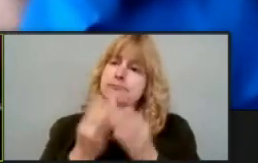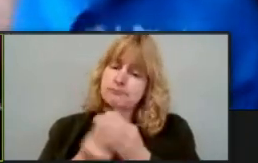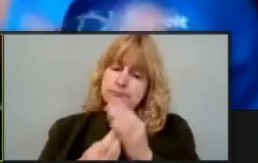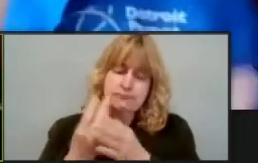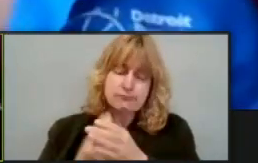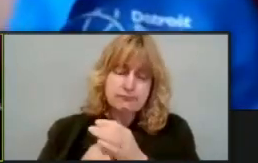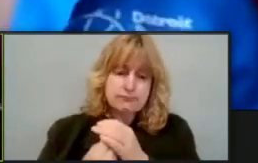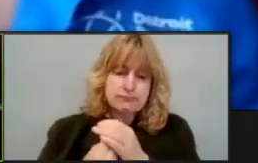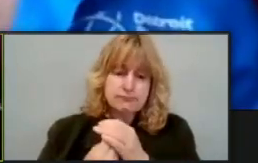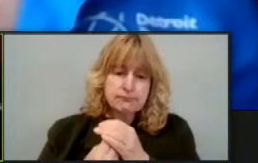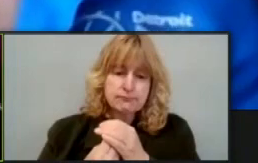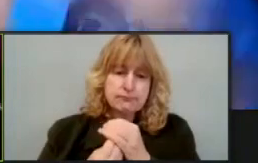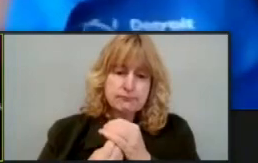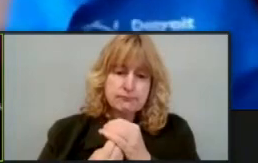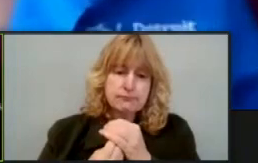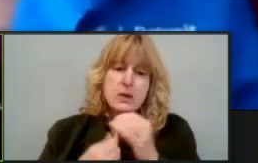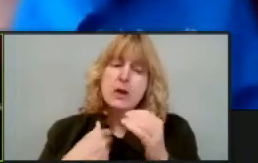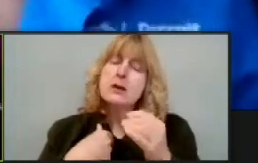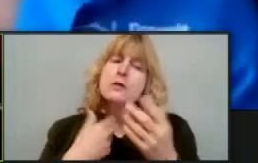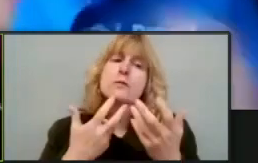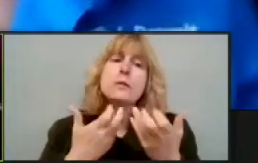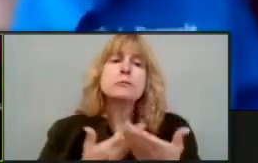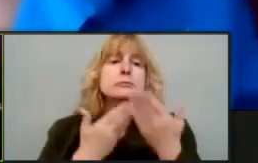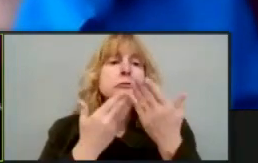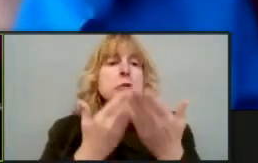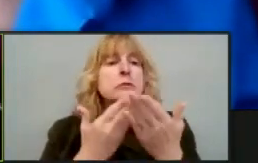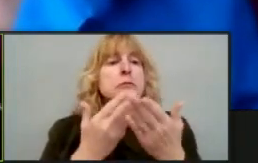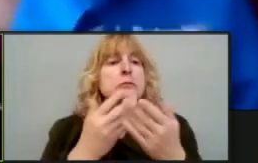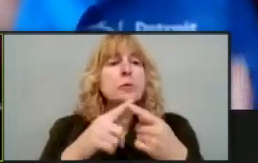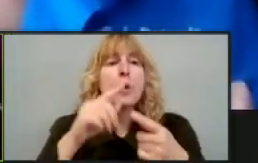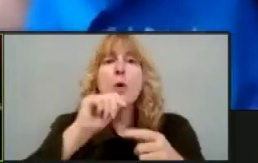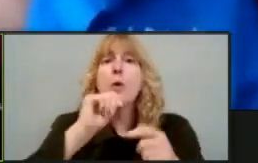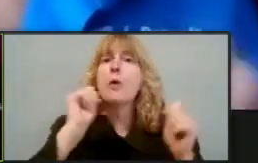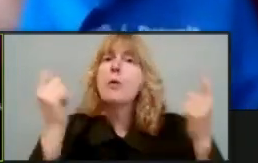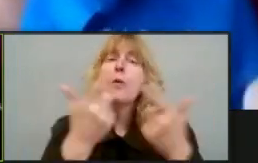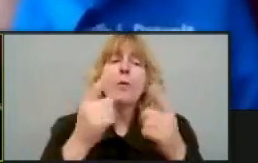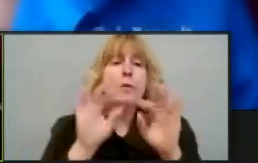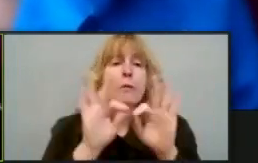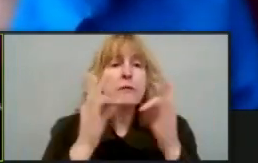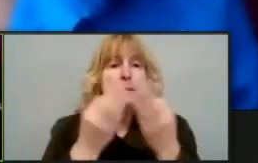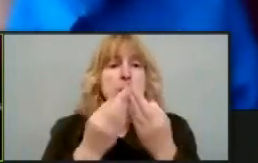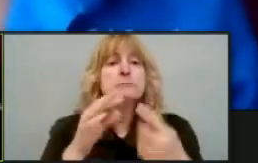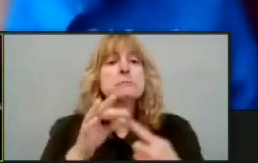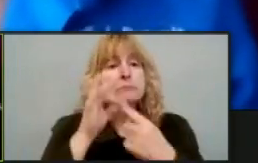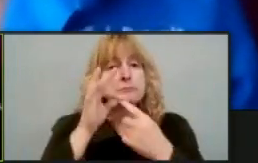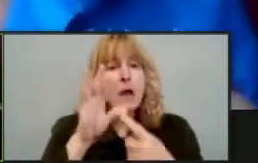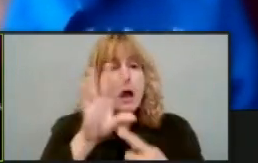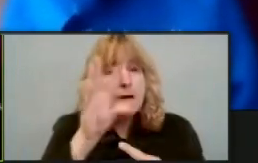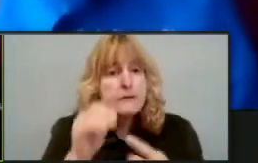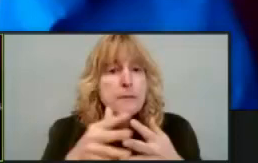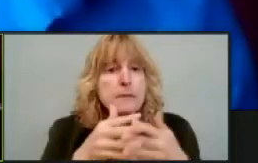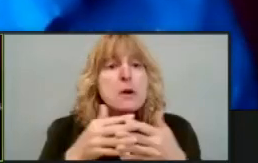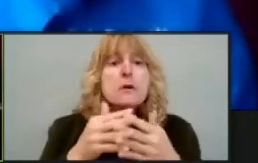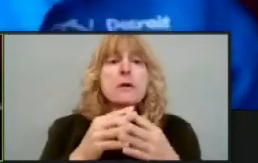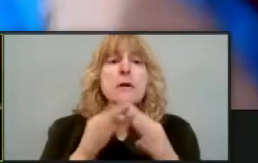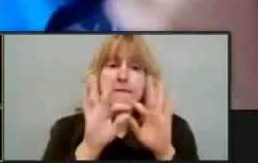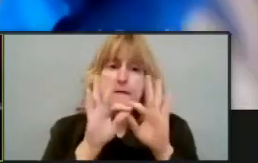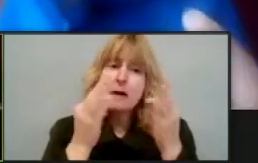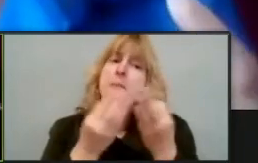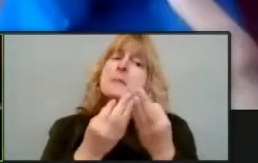to suggest to all of us, all families, and in particular African-American families, where more people are